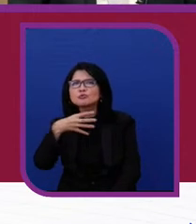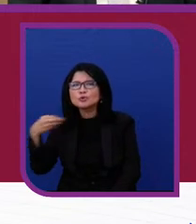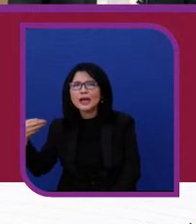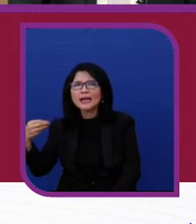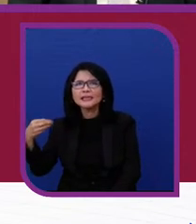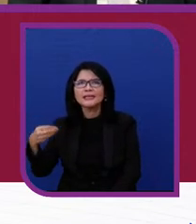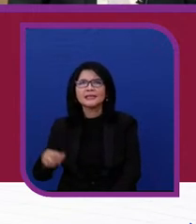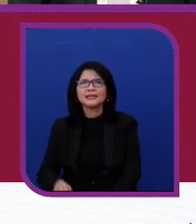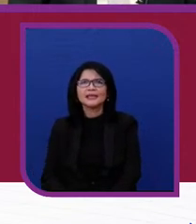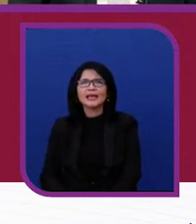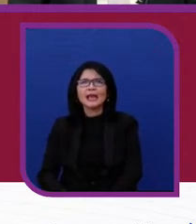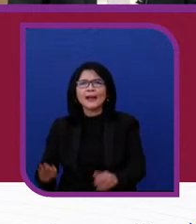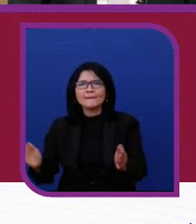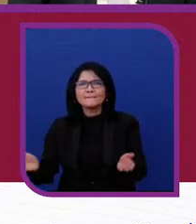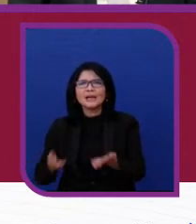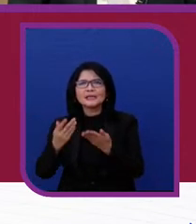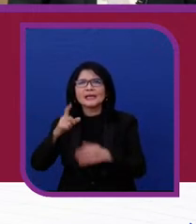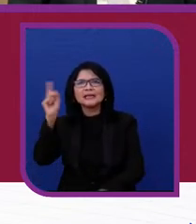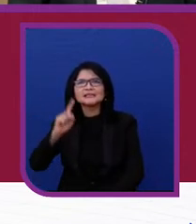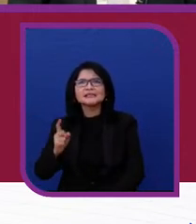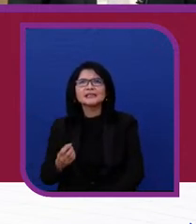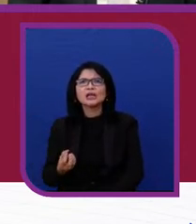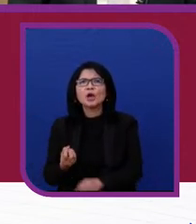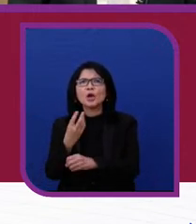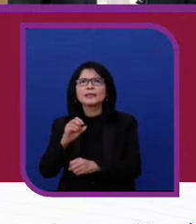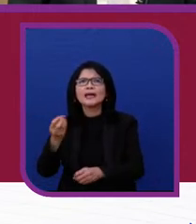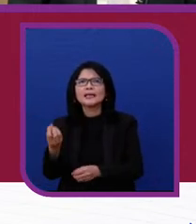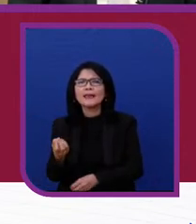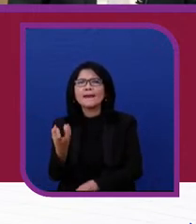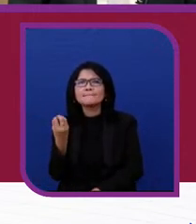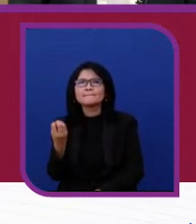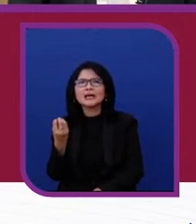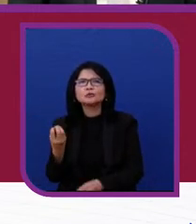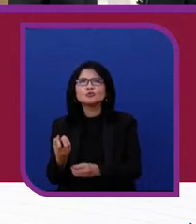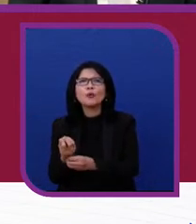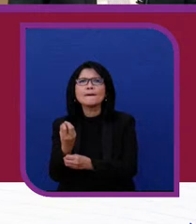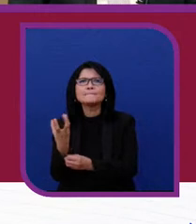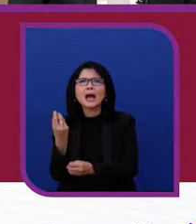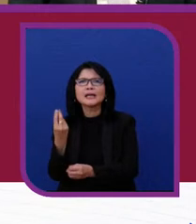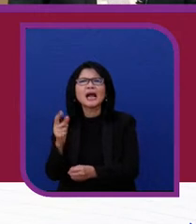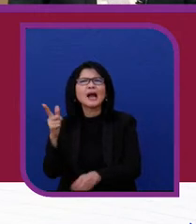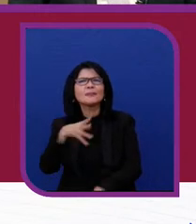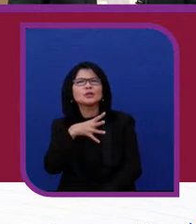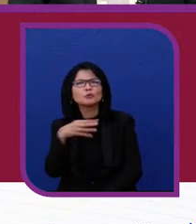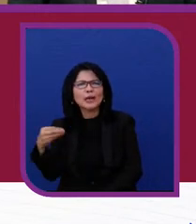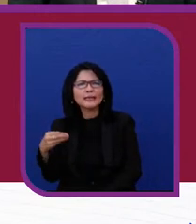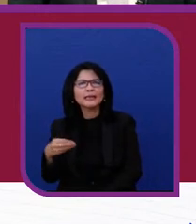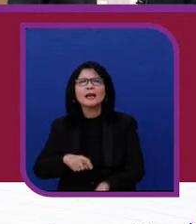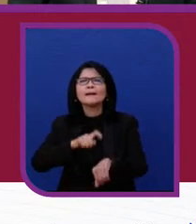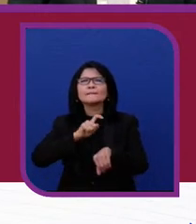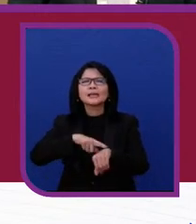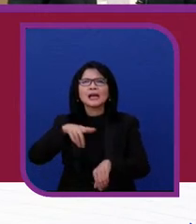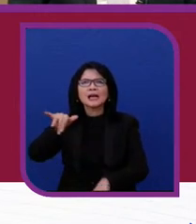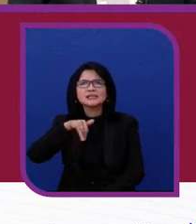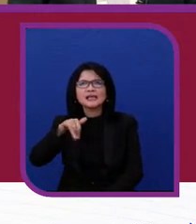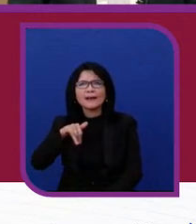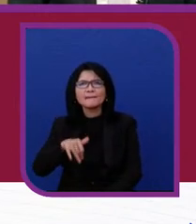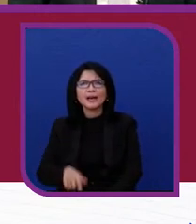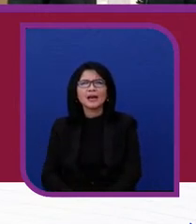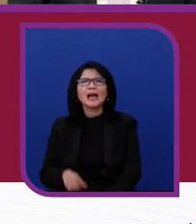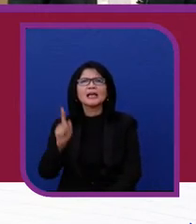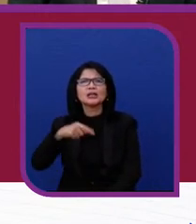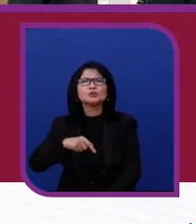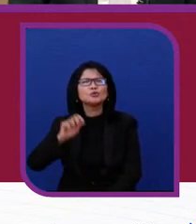powerplant but why now at the same time that it's not that easy since we have already have